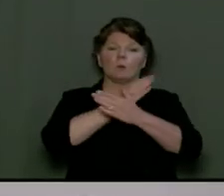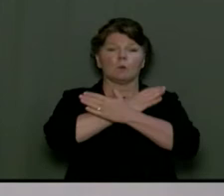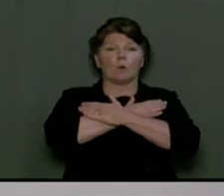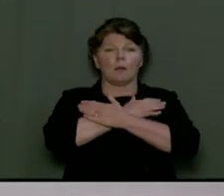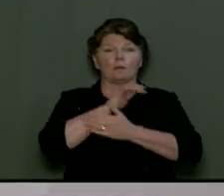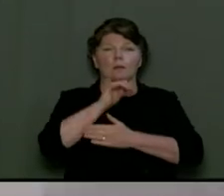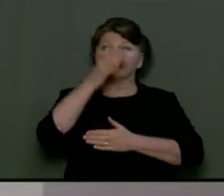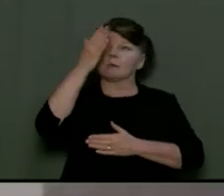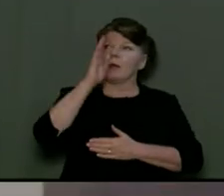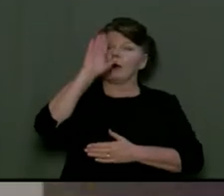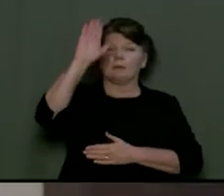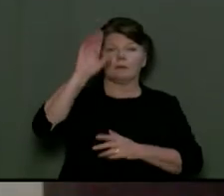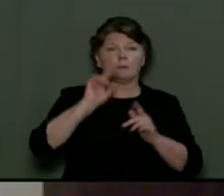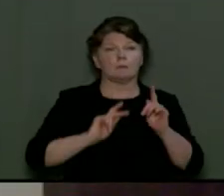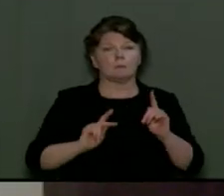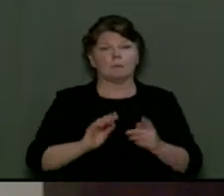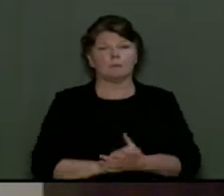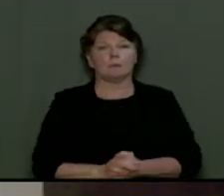God's people.